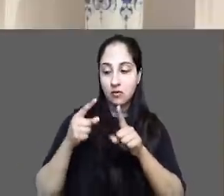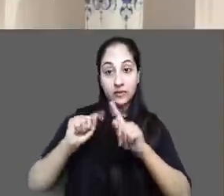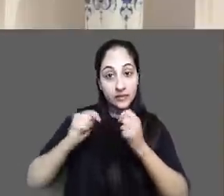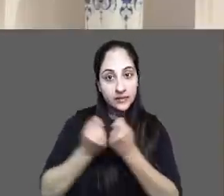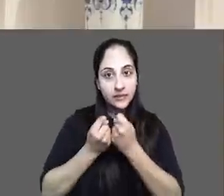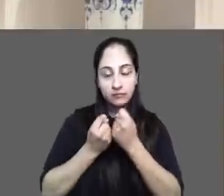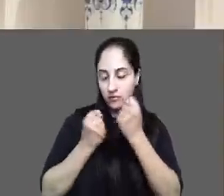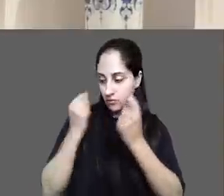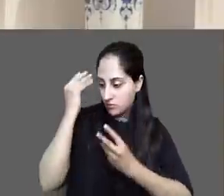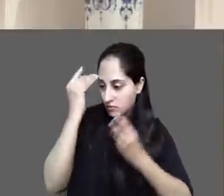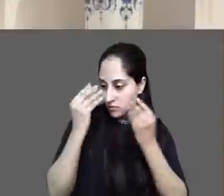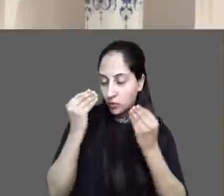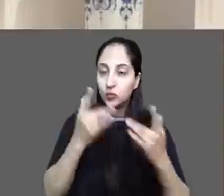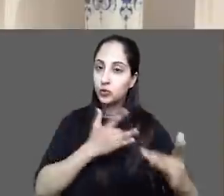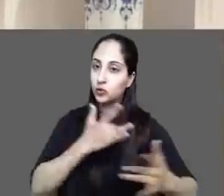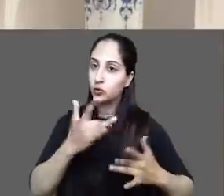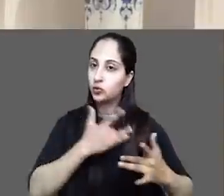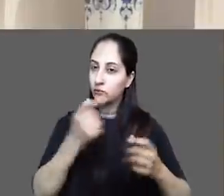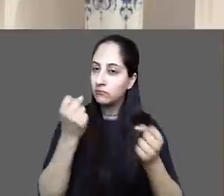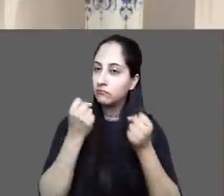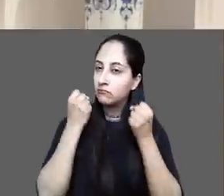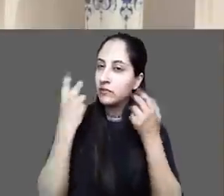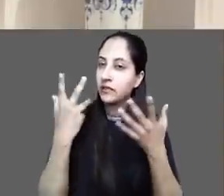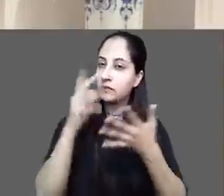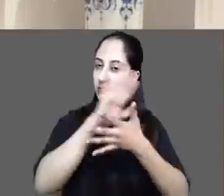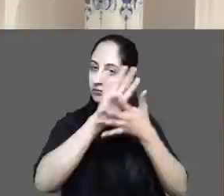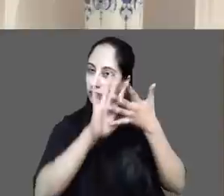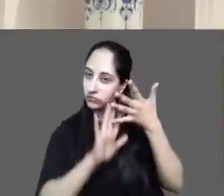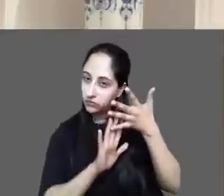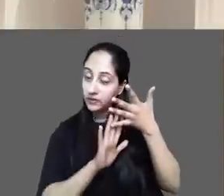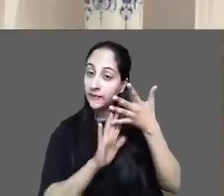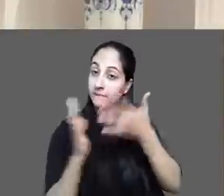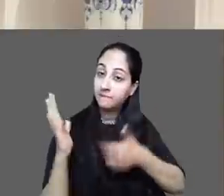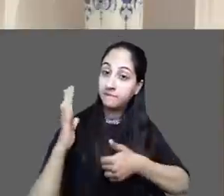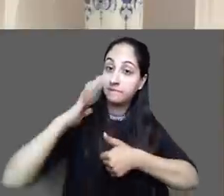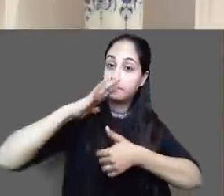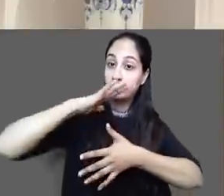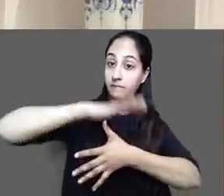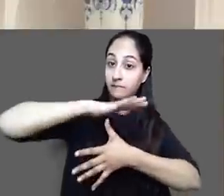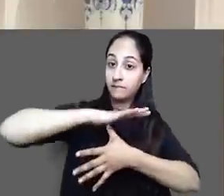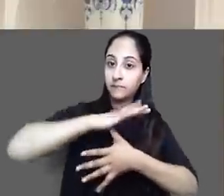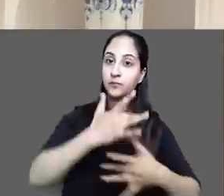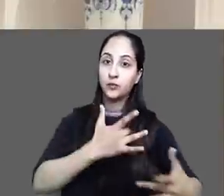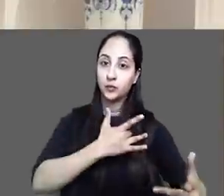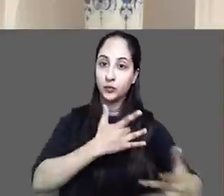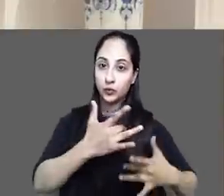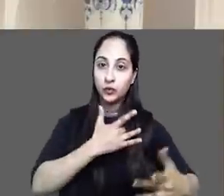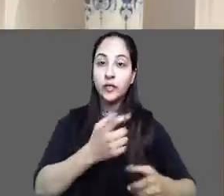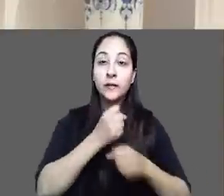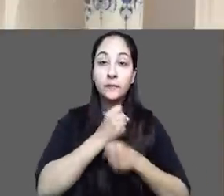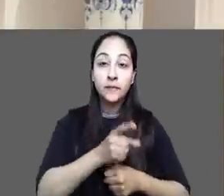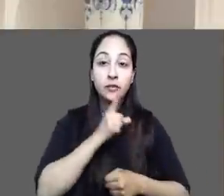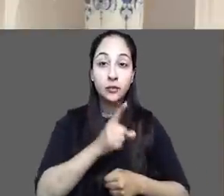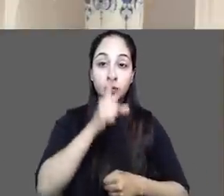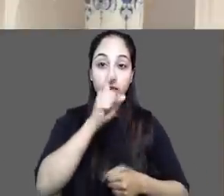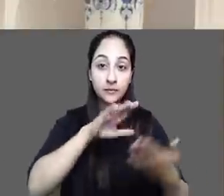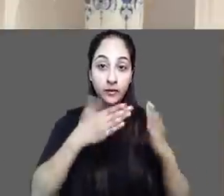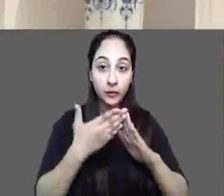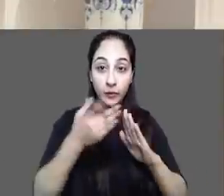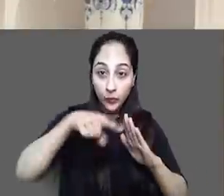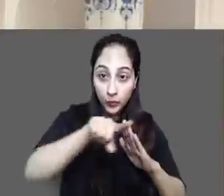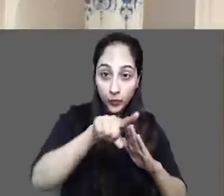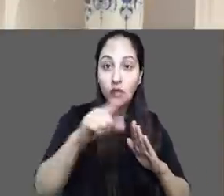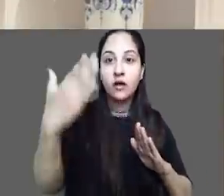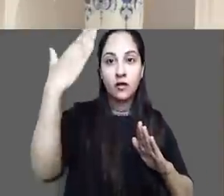based on the guidance of Maulana Hazrat Imam have been identified for the Jamaat, for the Canadian Jamaat. And we felt that it was an